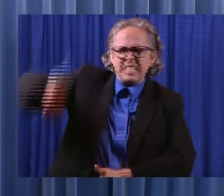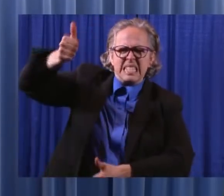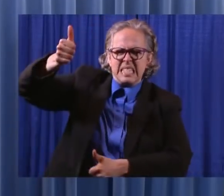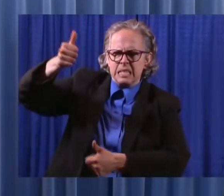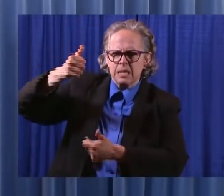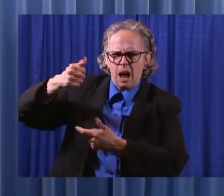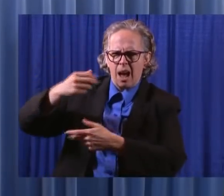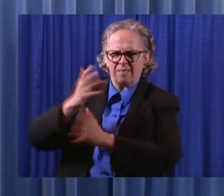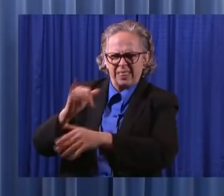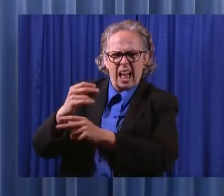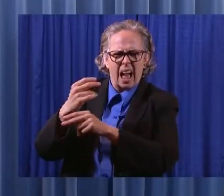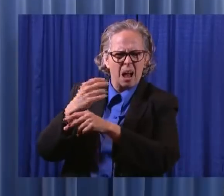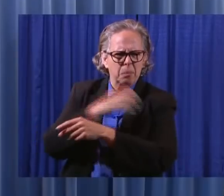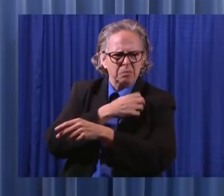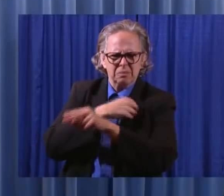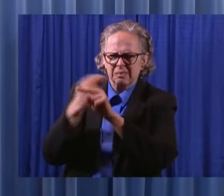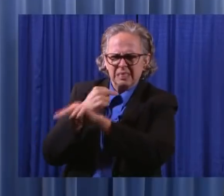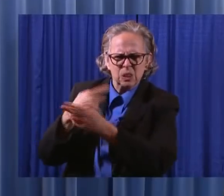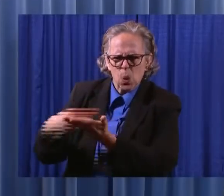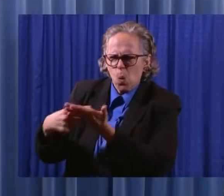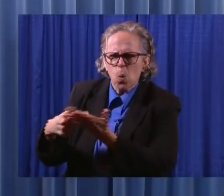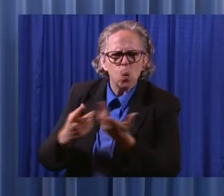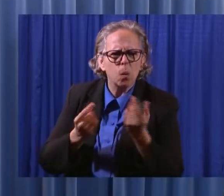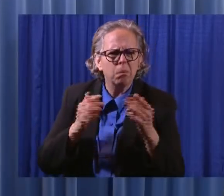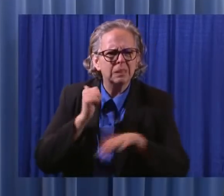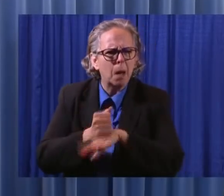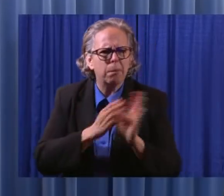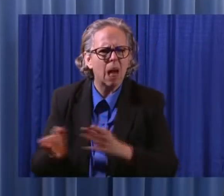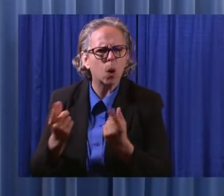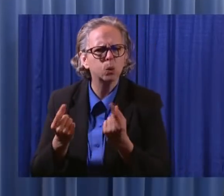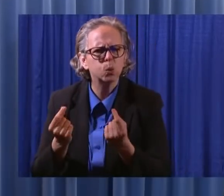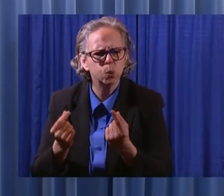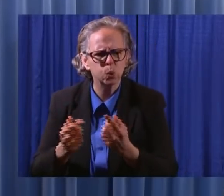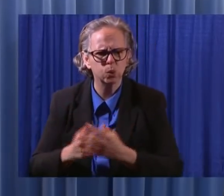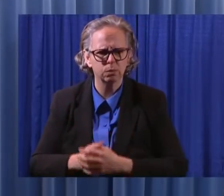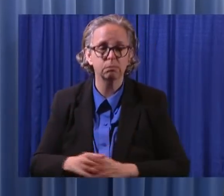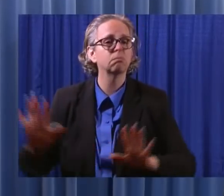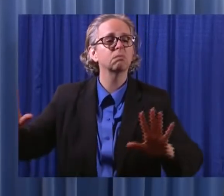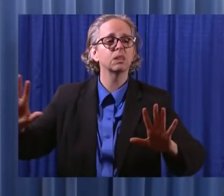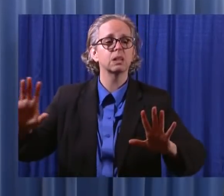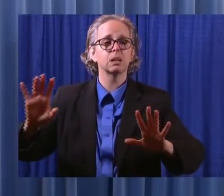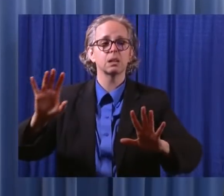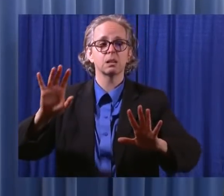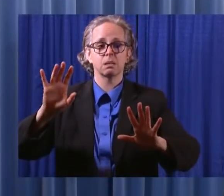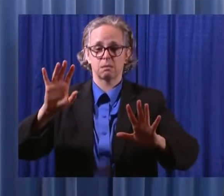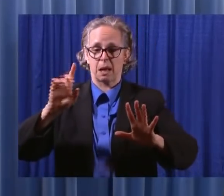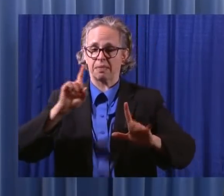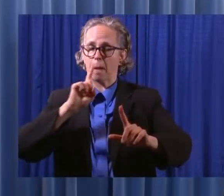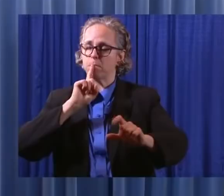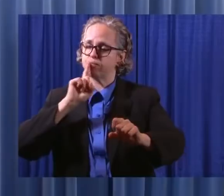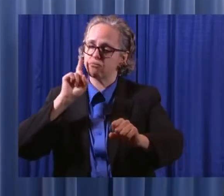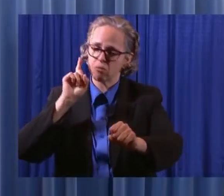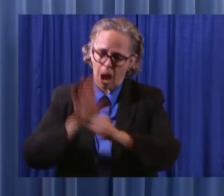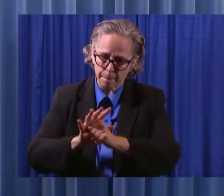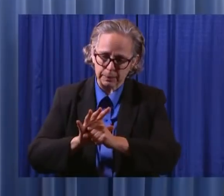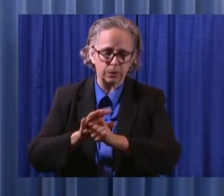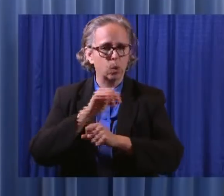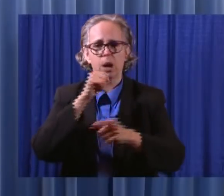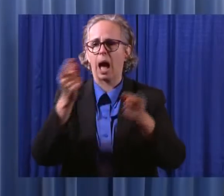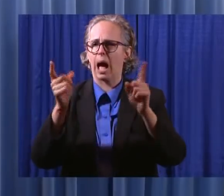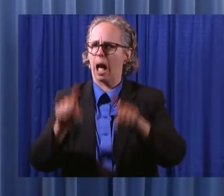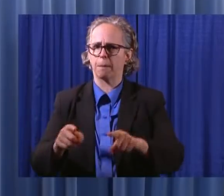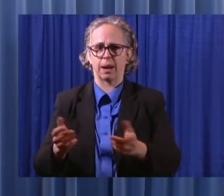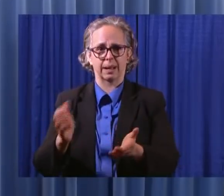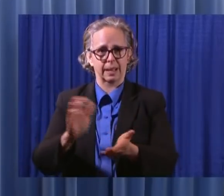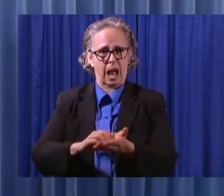Patrol, and they assure me that this will not happen again. They will have enough people there, and this damage will